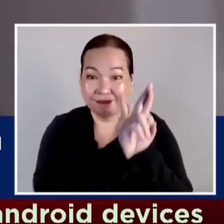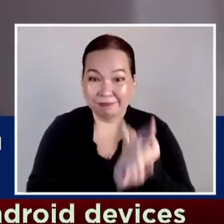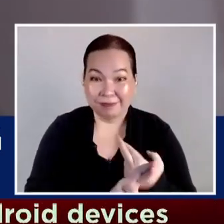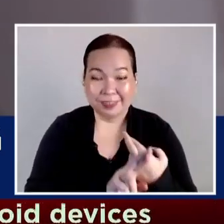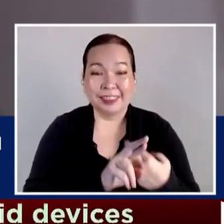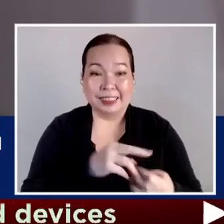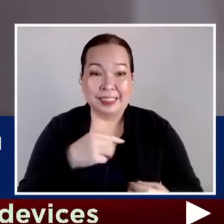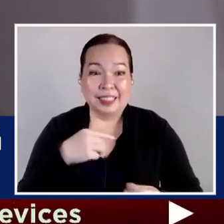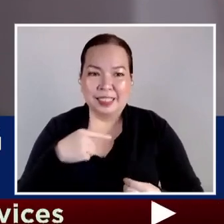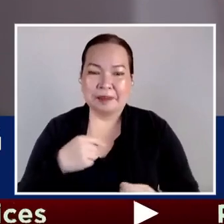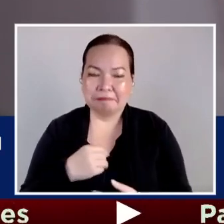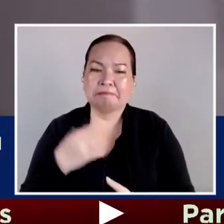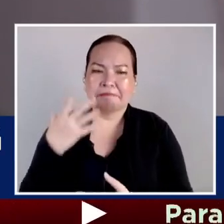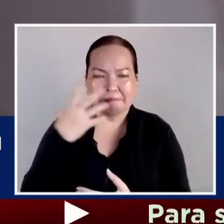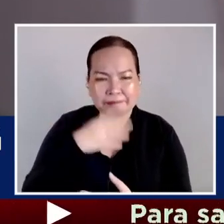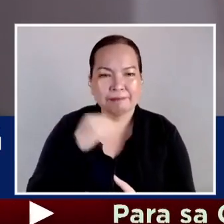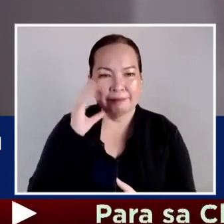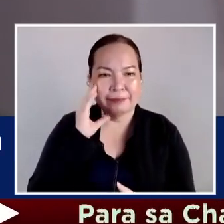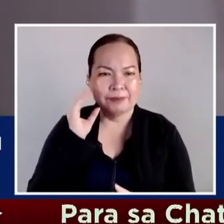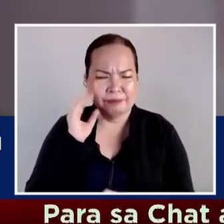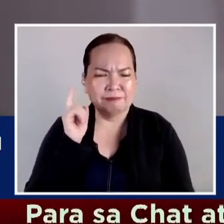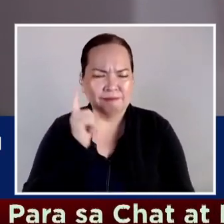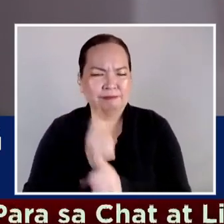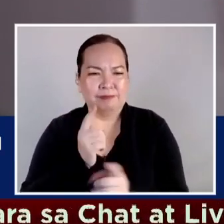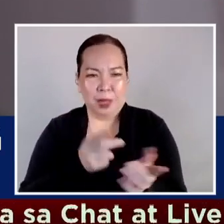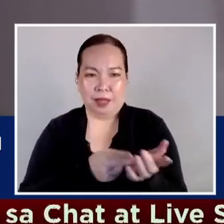good experience actually.